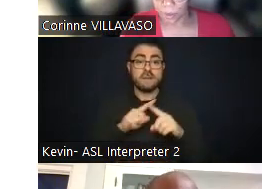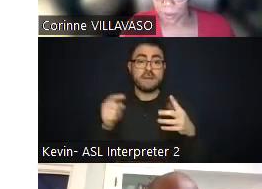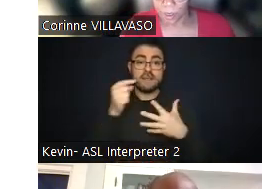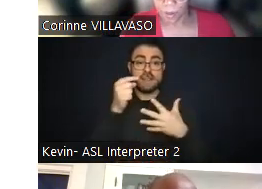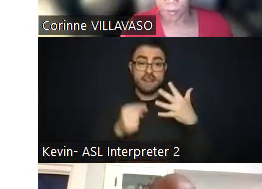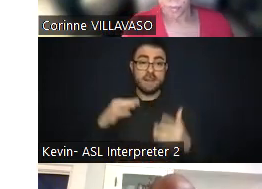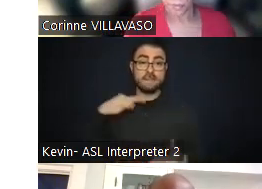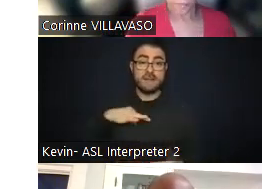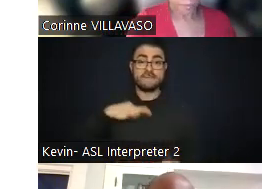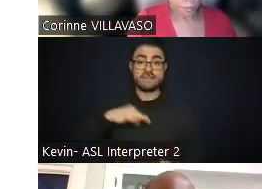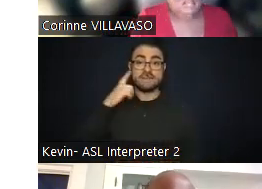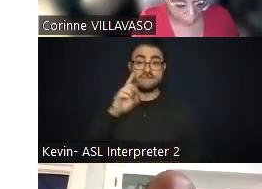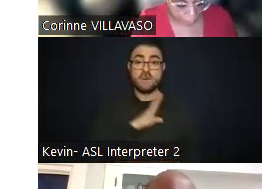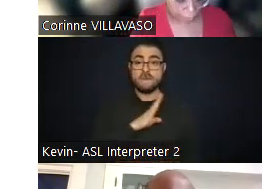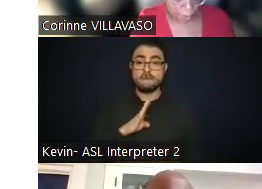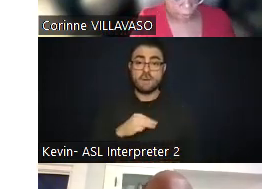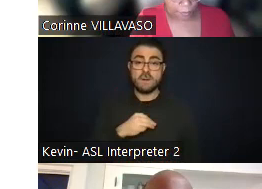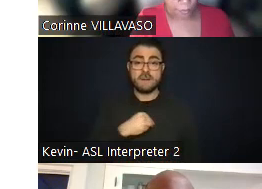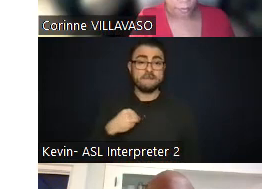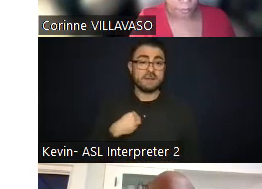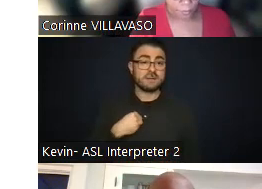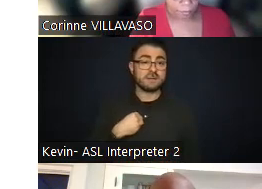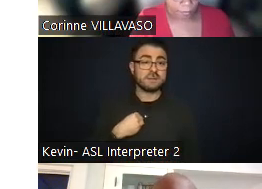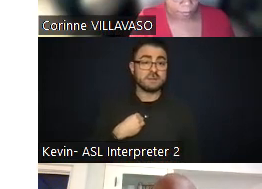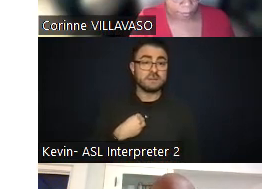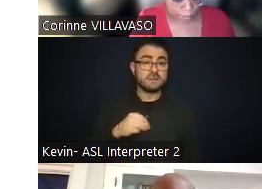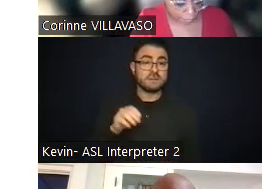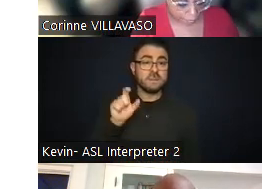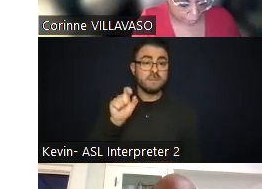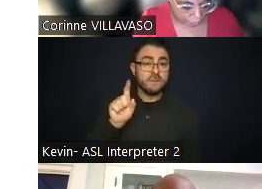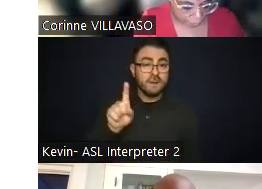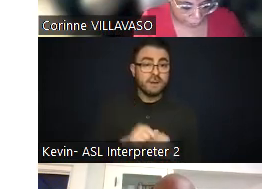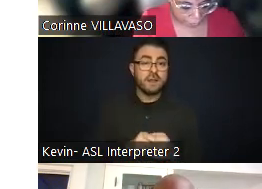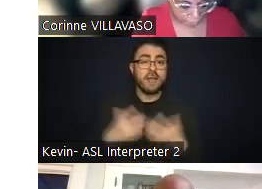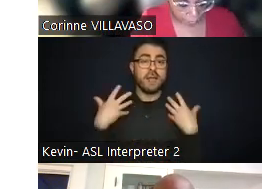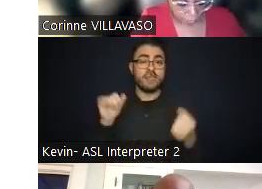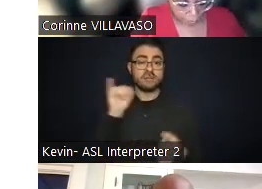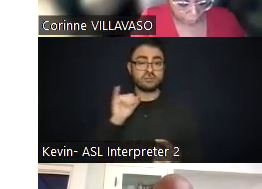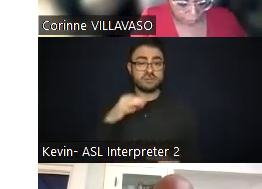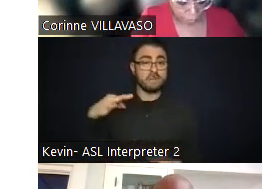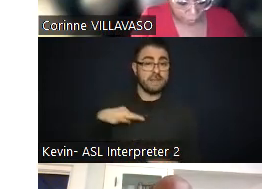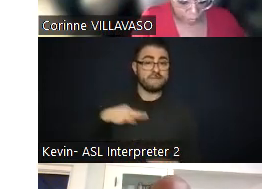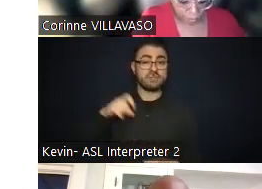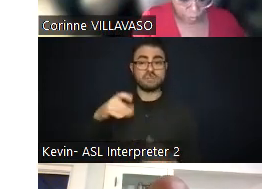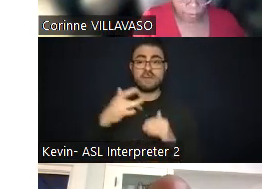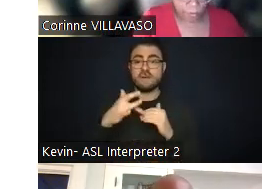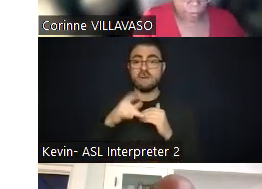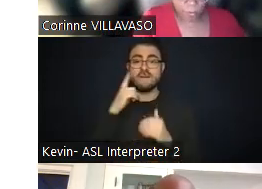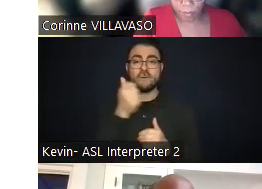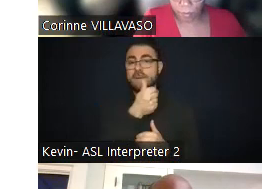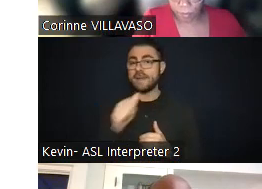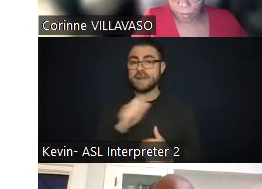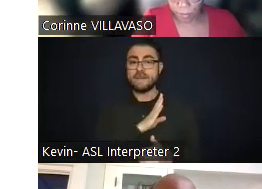members. Subsection 7.1, health insurance benefits shall be available to any board member during their